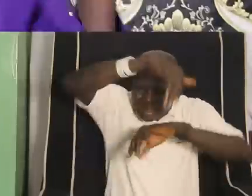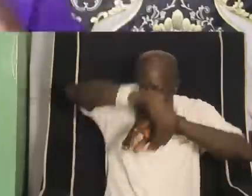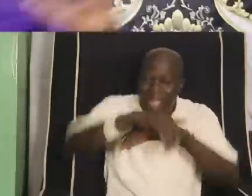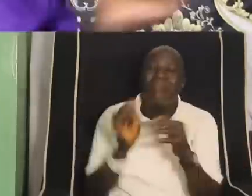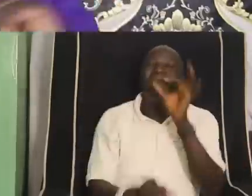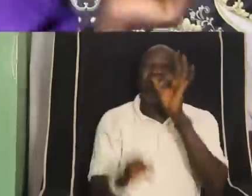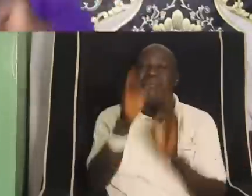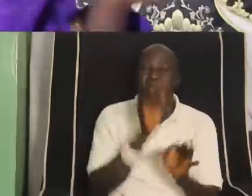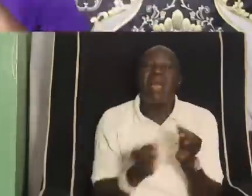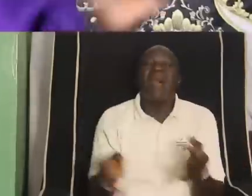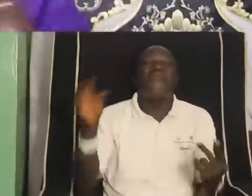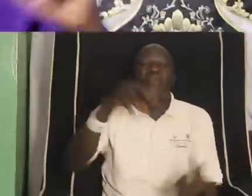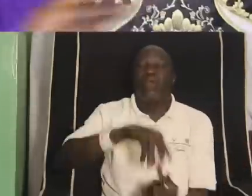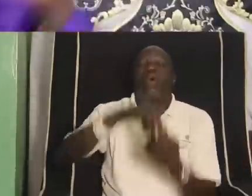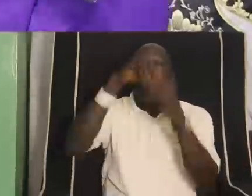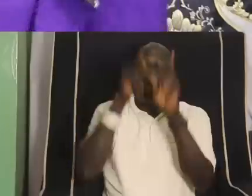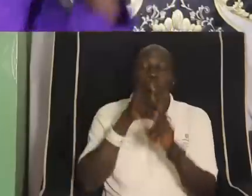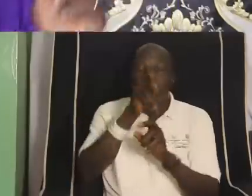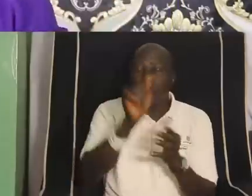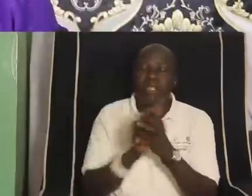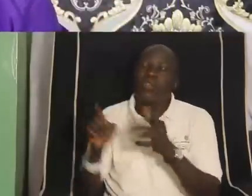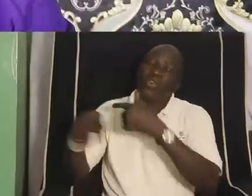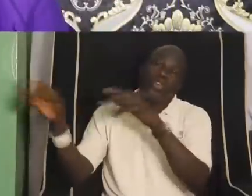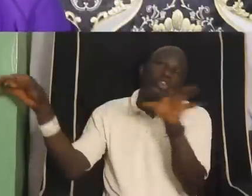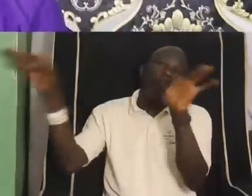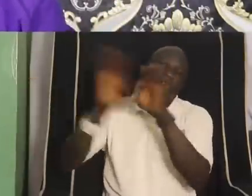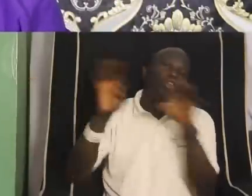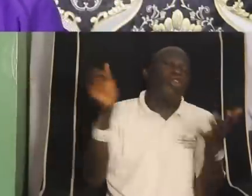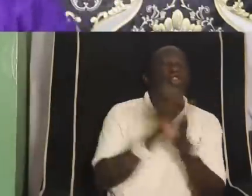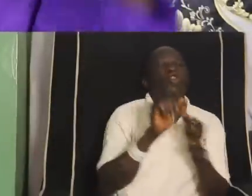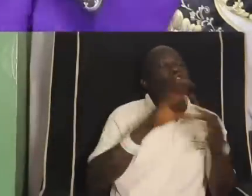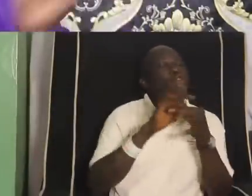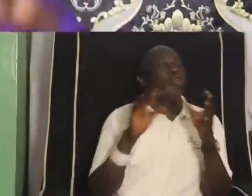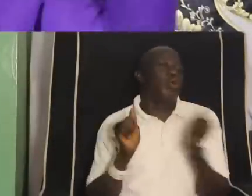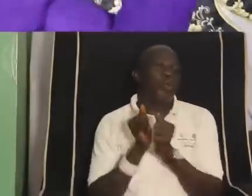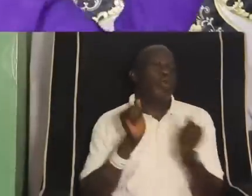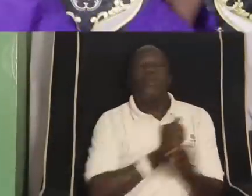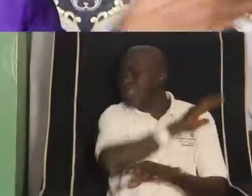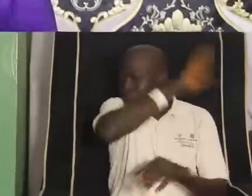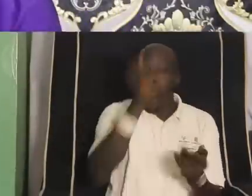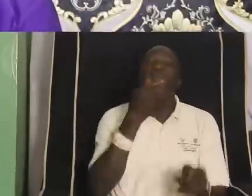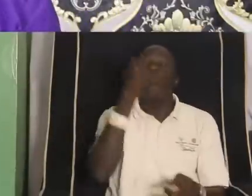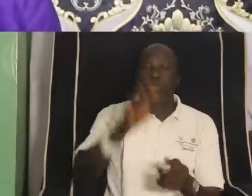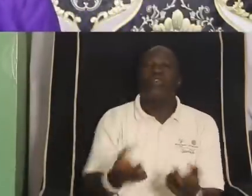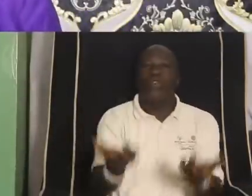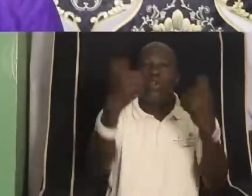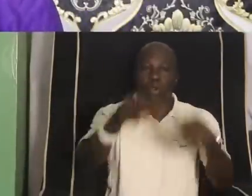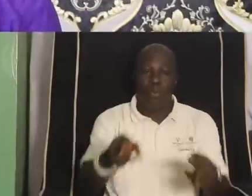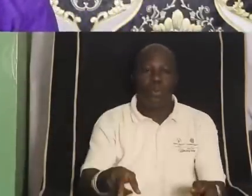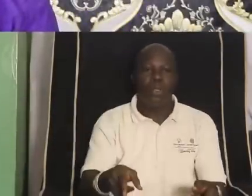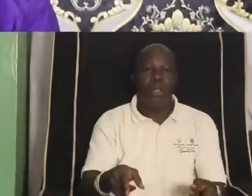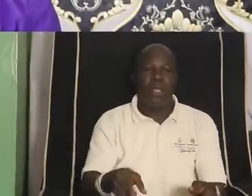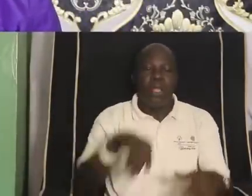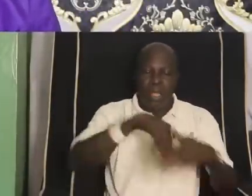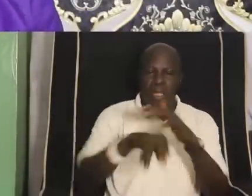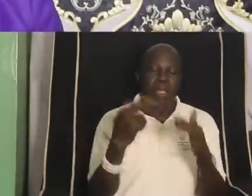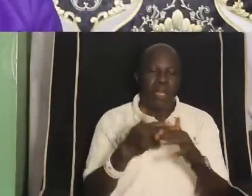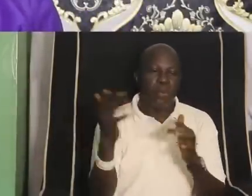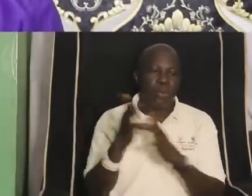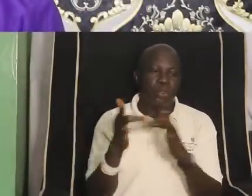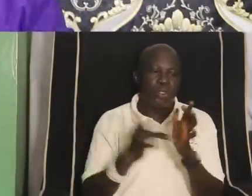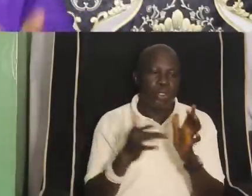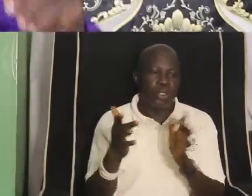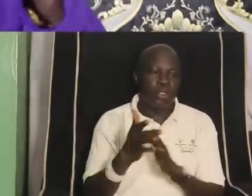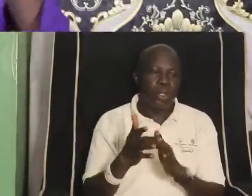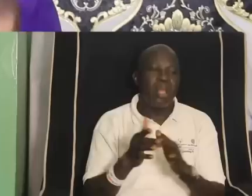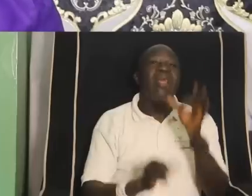ni opportunity ati jo yin wa. Have opportunity to connect with God. O gbọdọ mo wa. You must come. Kele bu asana. In the name